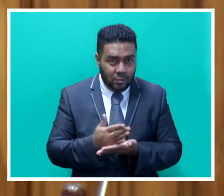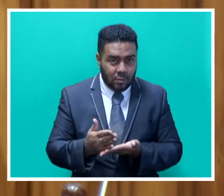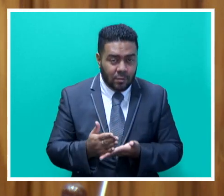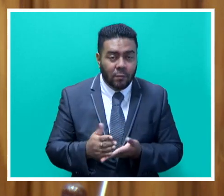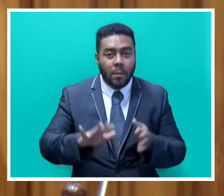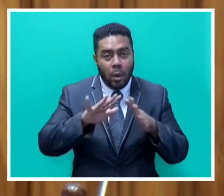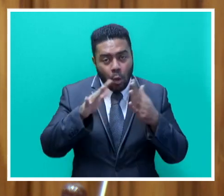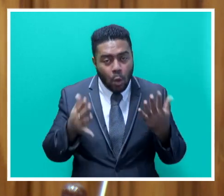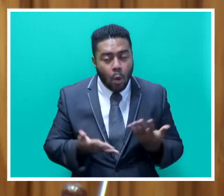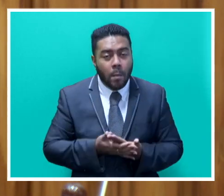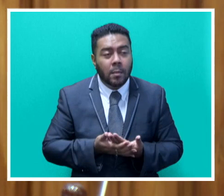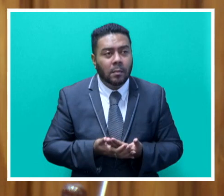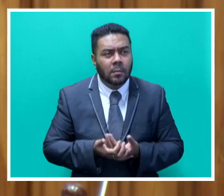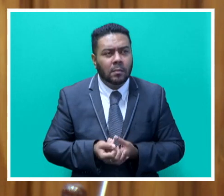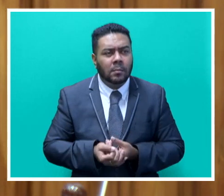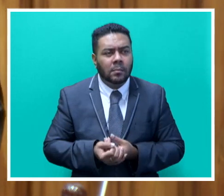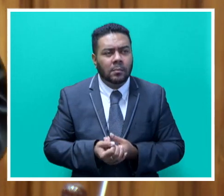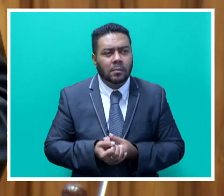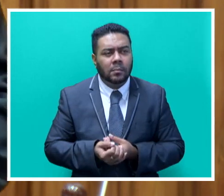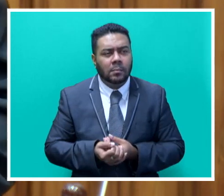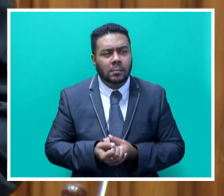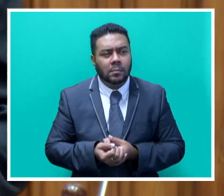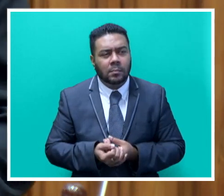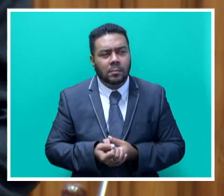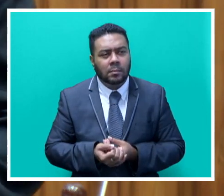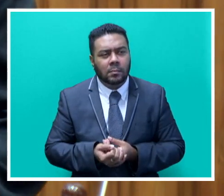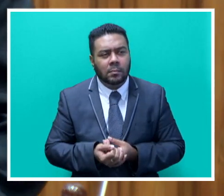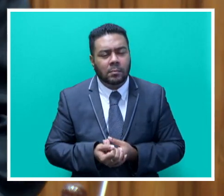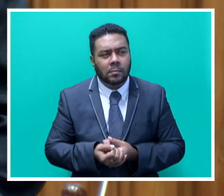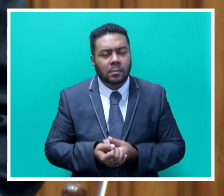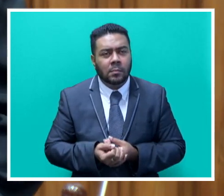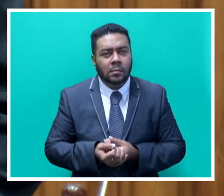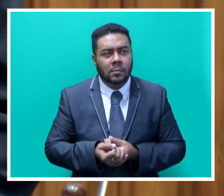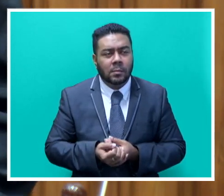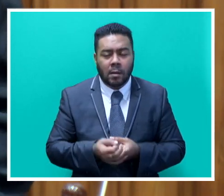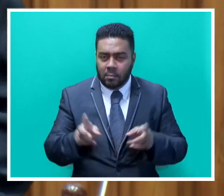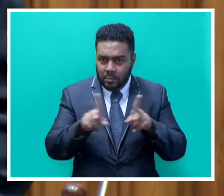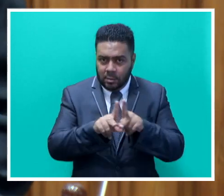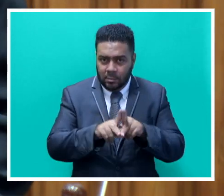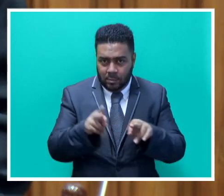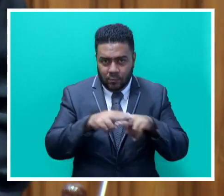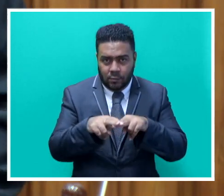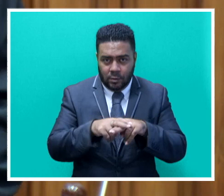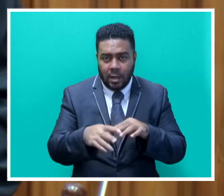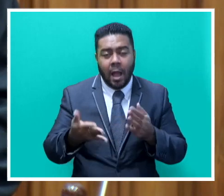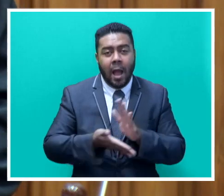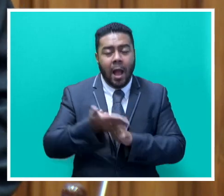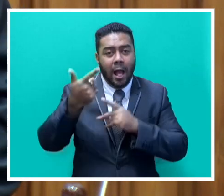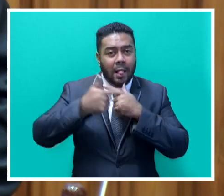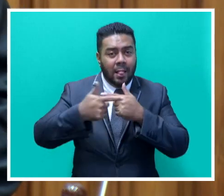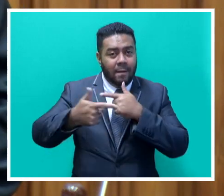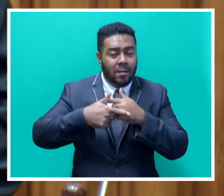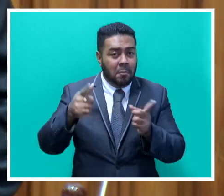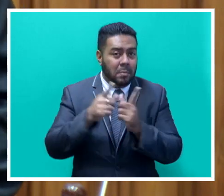global organizations to their local obstetrician counterparts in Fiji. In addition, the high-level meetings organized by WHO and other